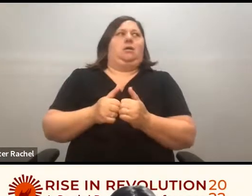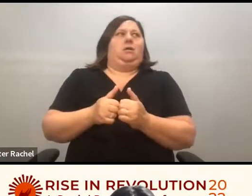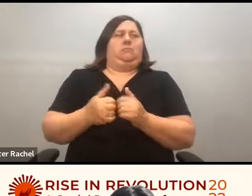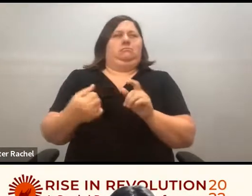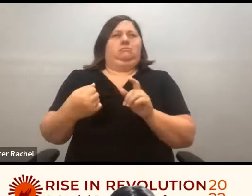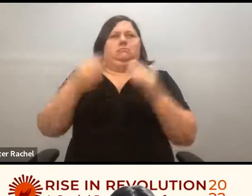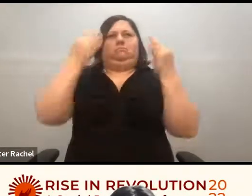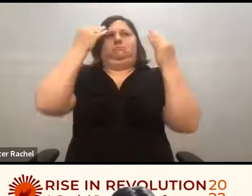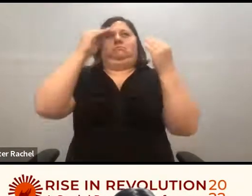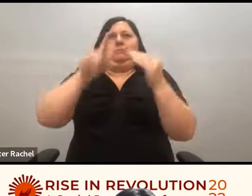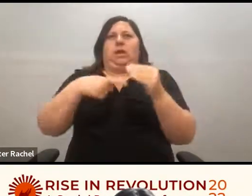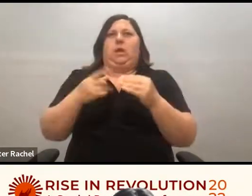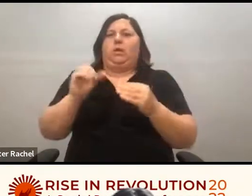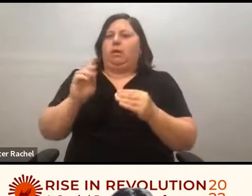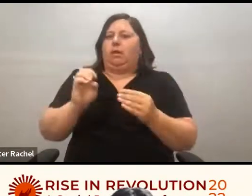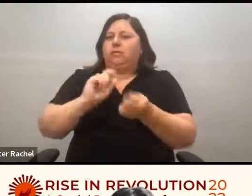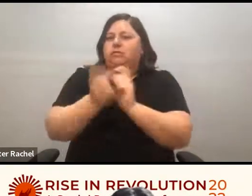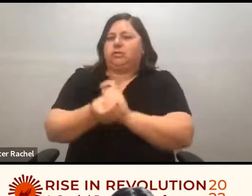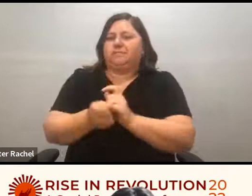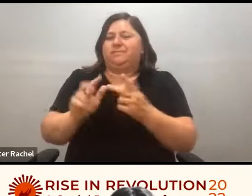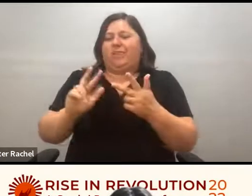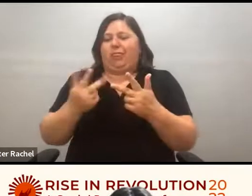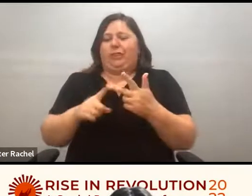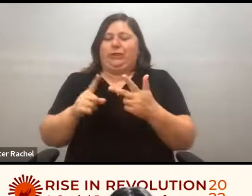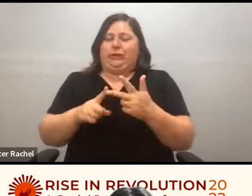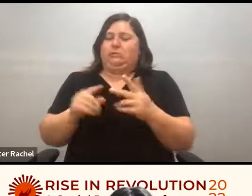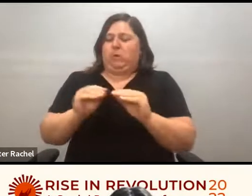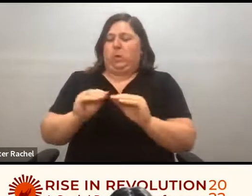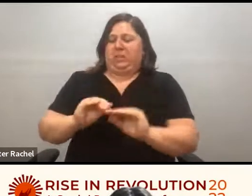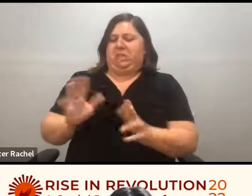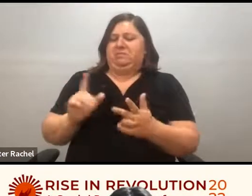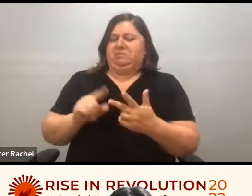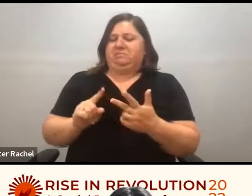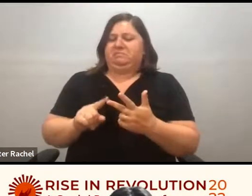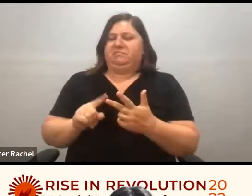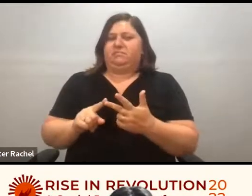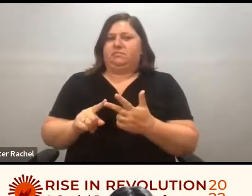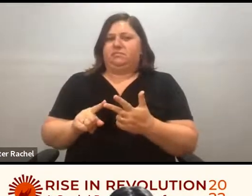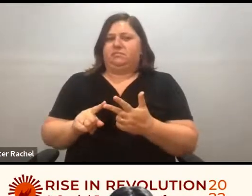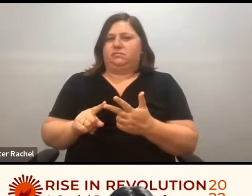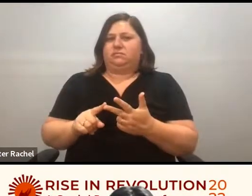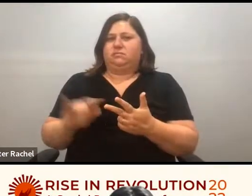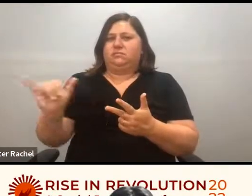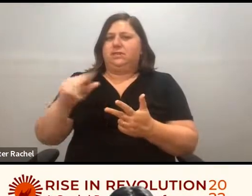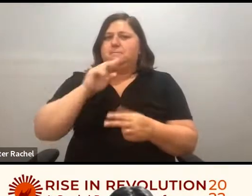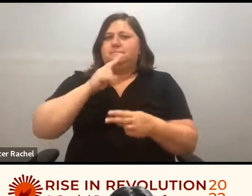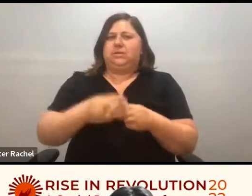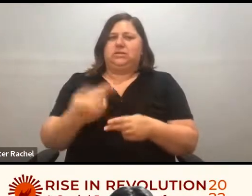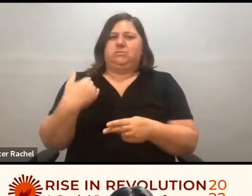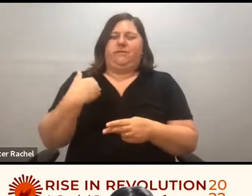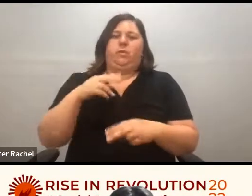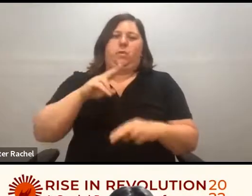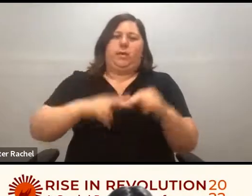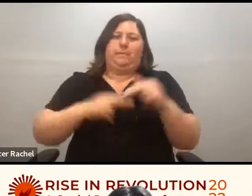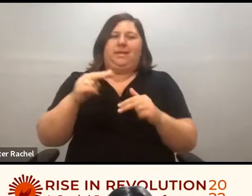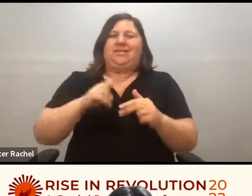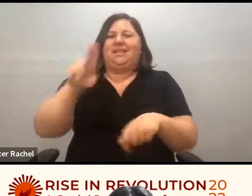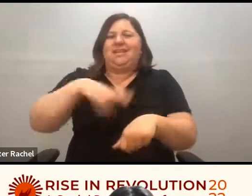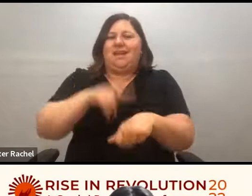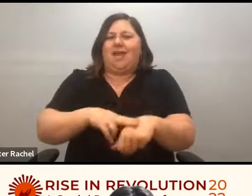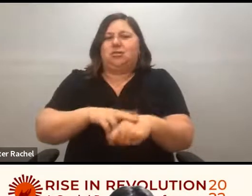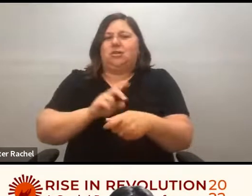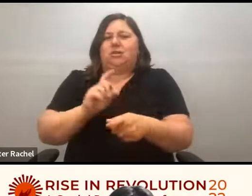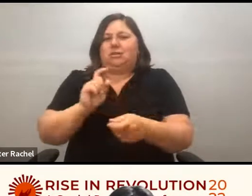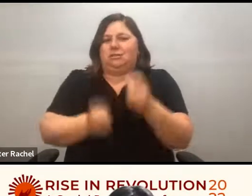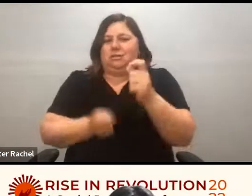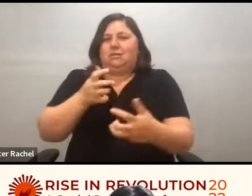change. And then the third and final one, it's a little bit more concrete. We're building, like I mentioned earlier, something called the National Adaptation Plan, a